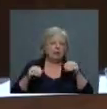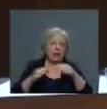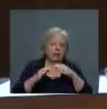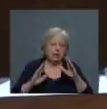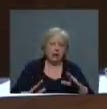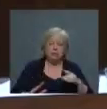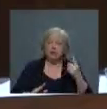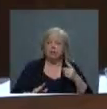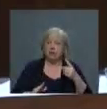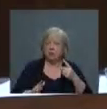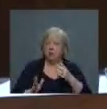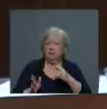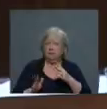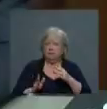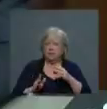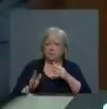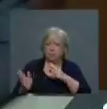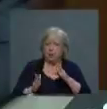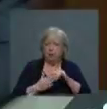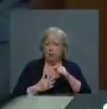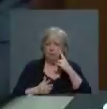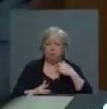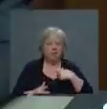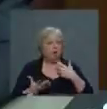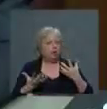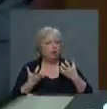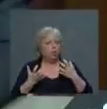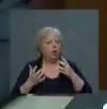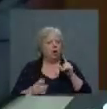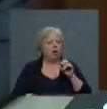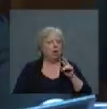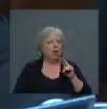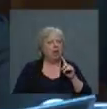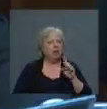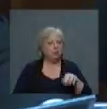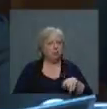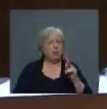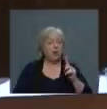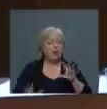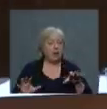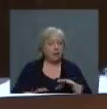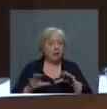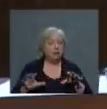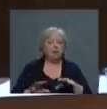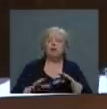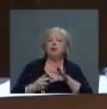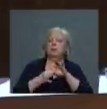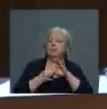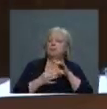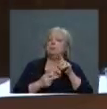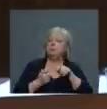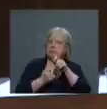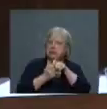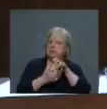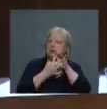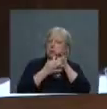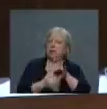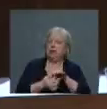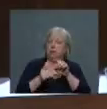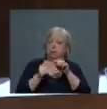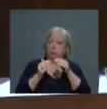prepare that for me? You just like an update on land bank activities? Particularly with regard to houses, it's stated that we